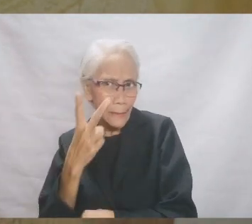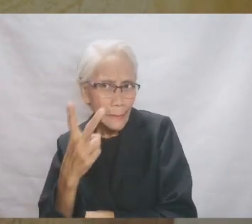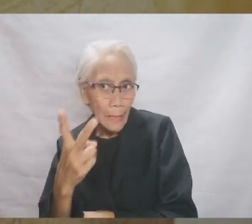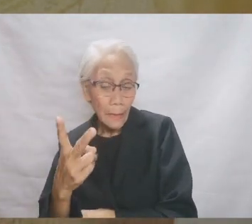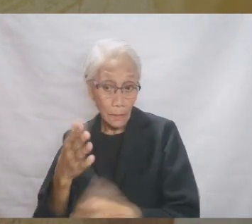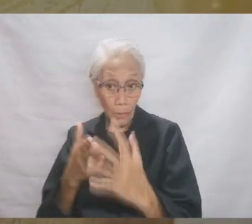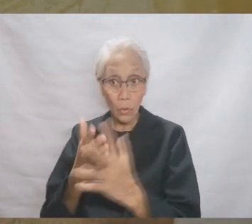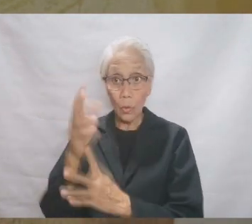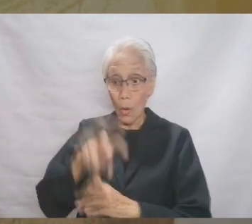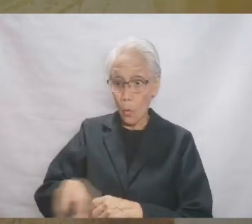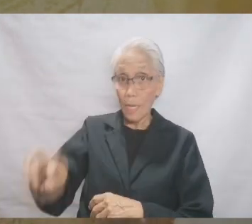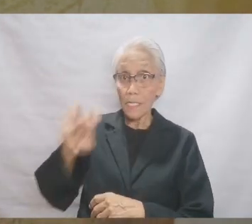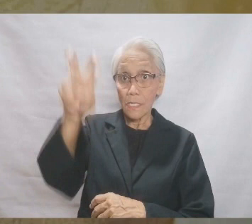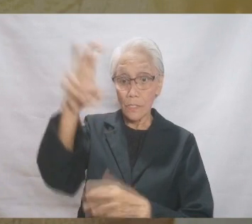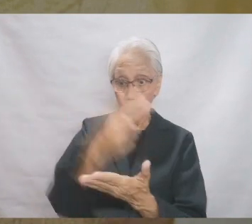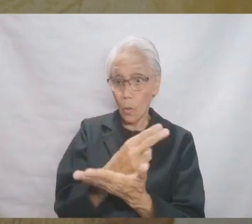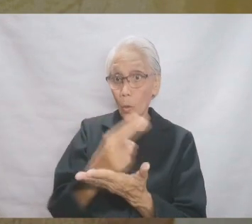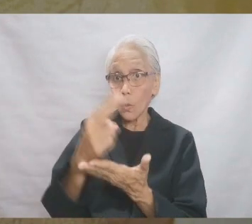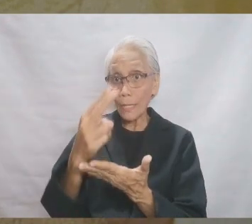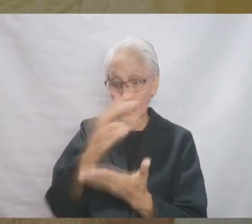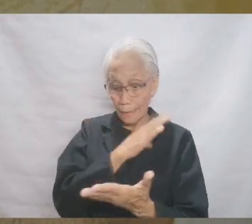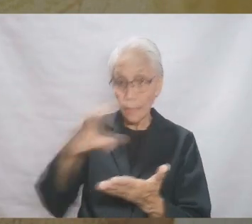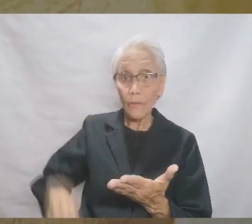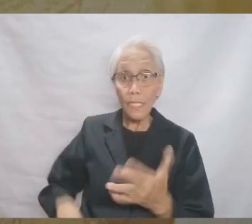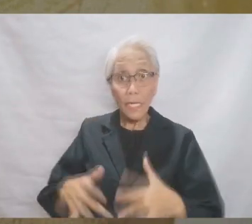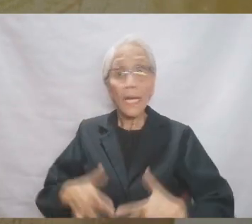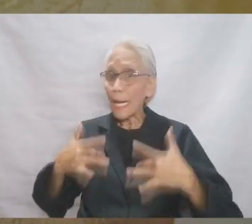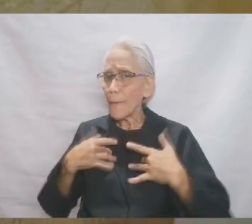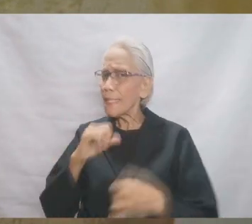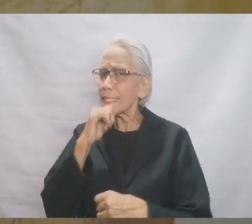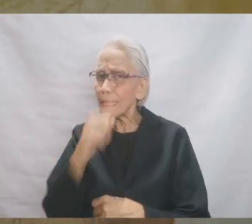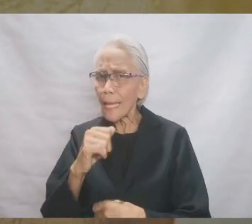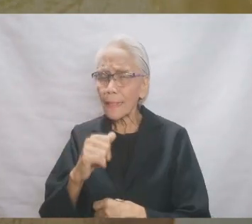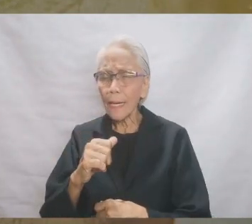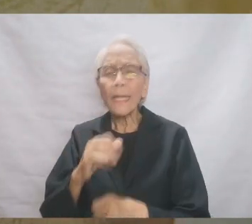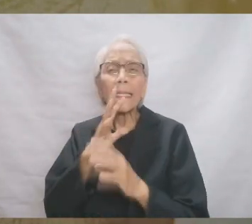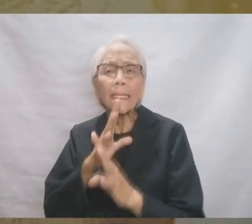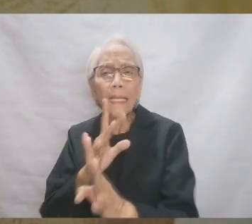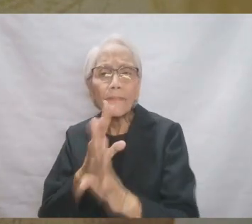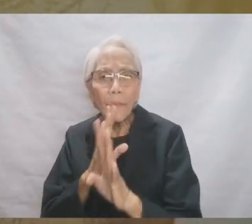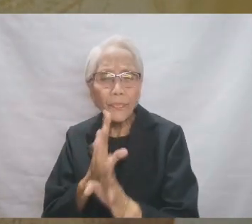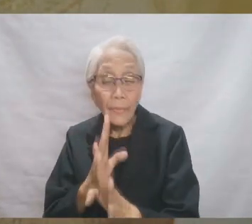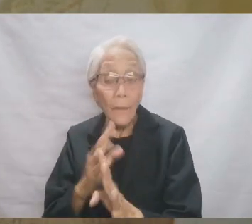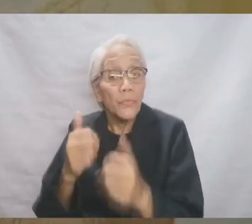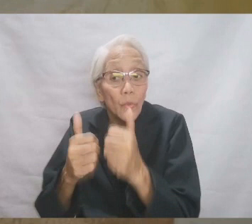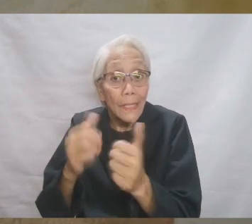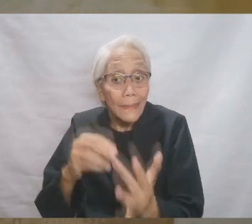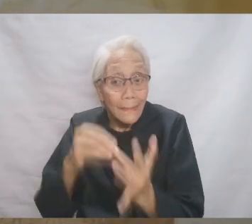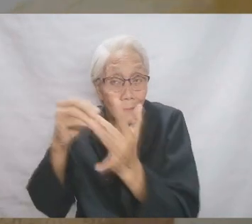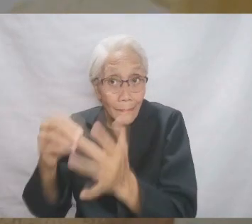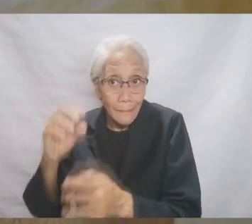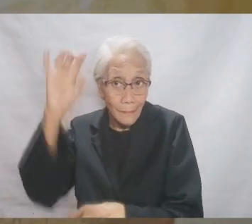us through our journey through holiness of Christian life is not the gift of tongues, which